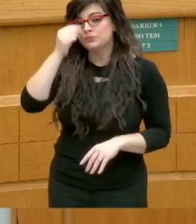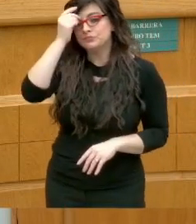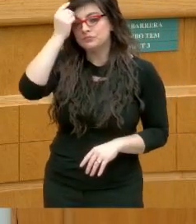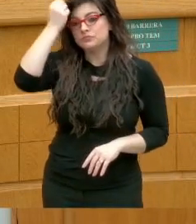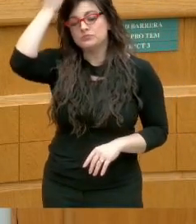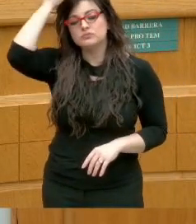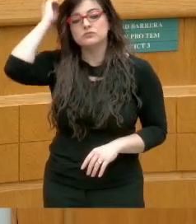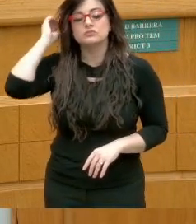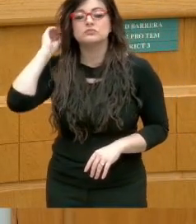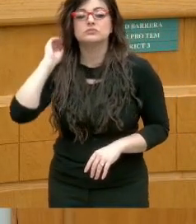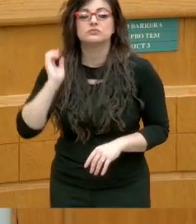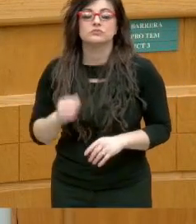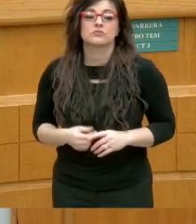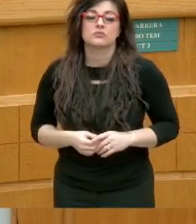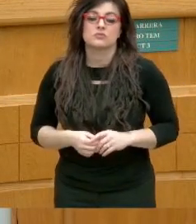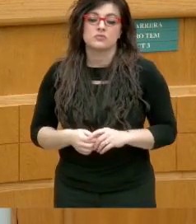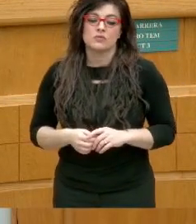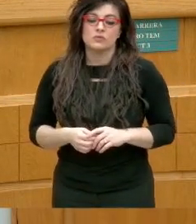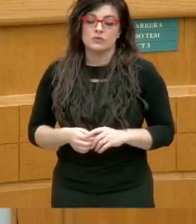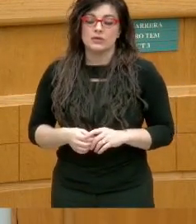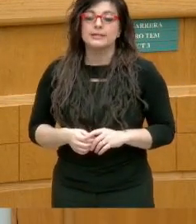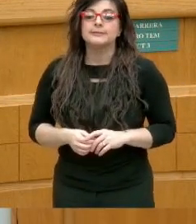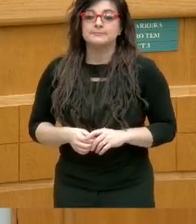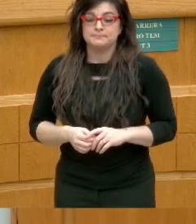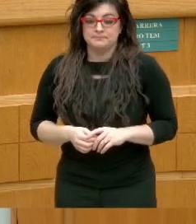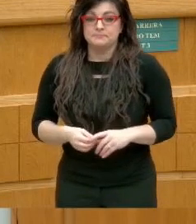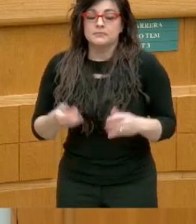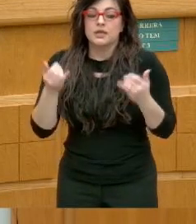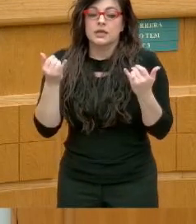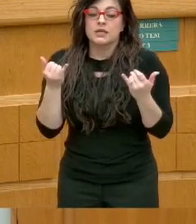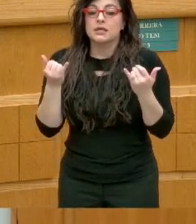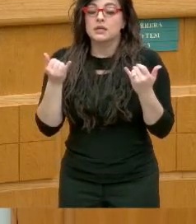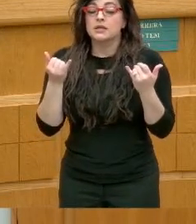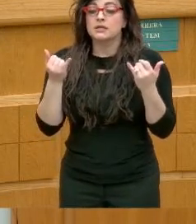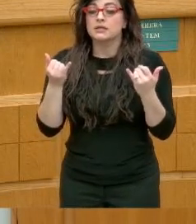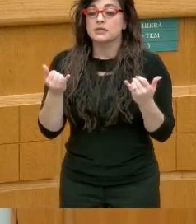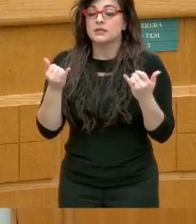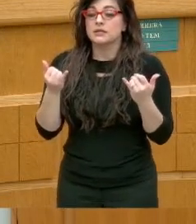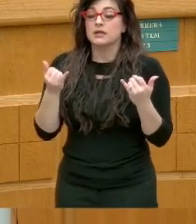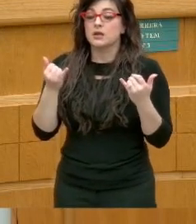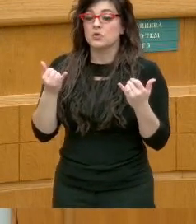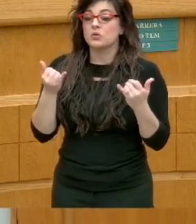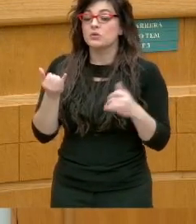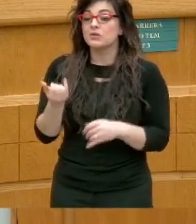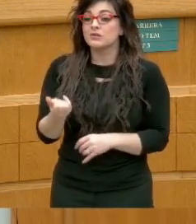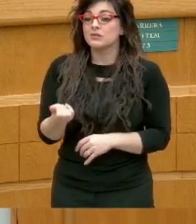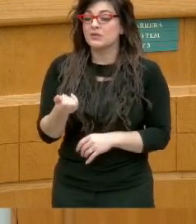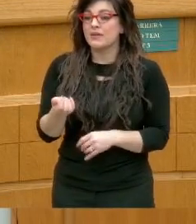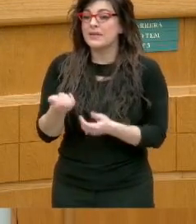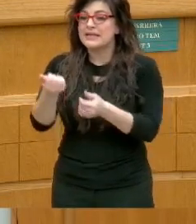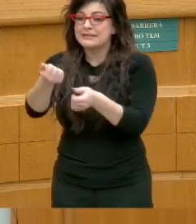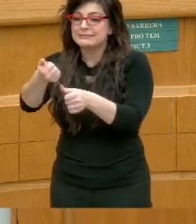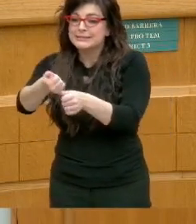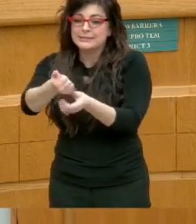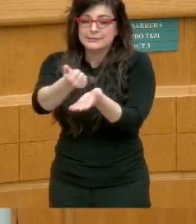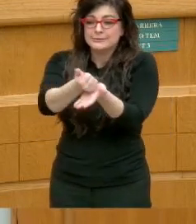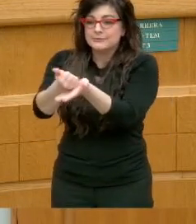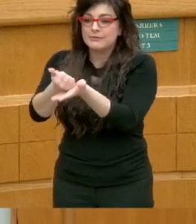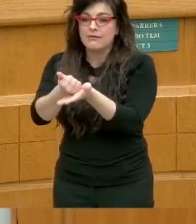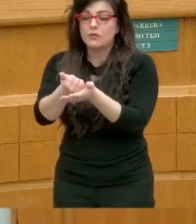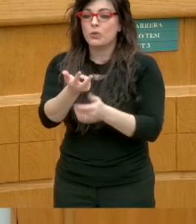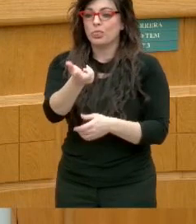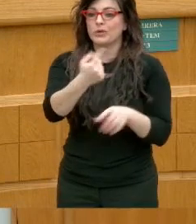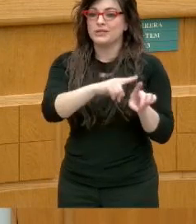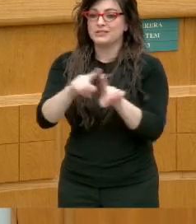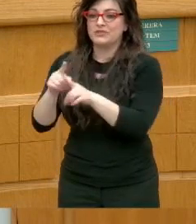Okay, and then we're going to shift right quick just to assistance. So we have 3 programs for the community. If you're a business person, the